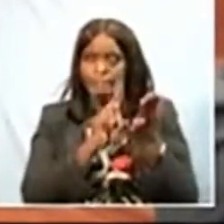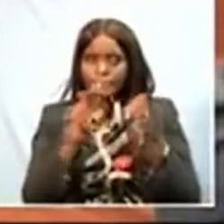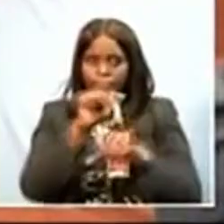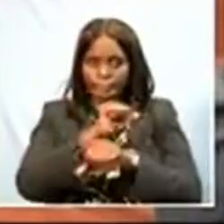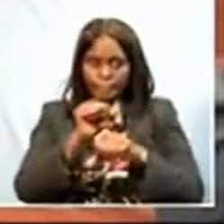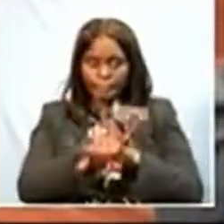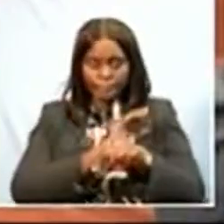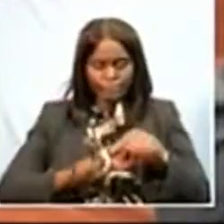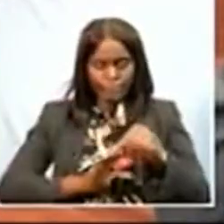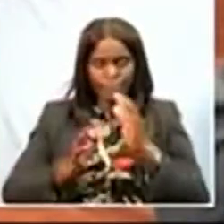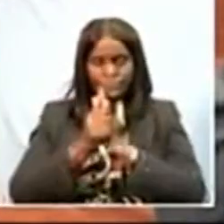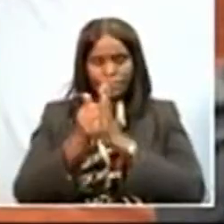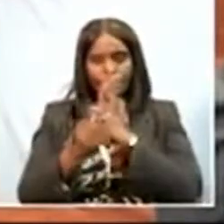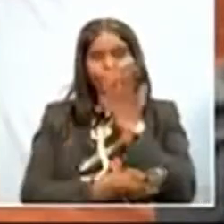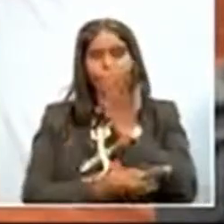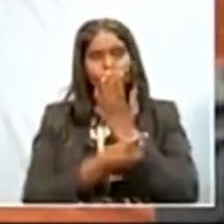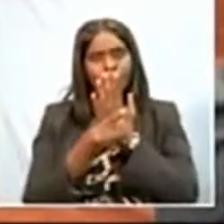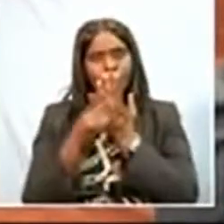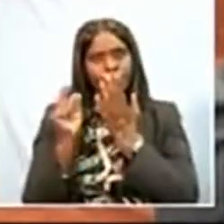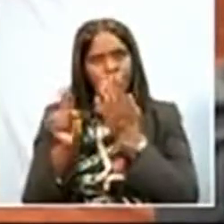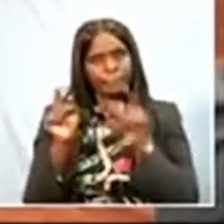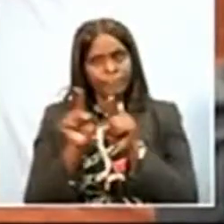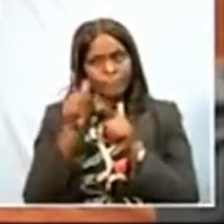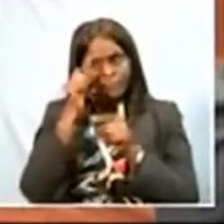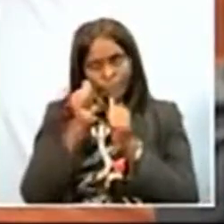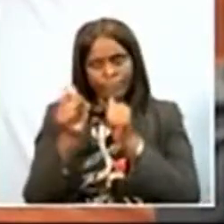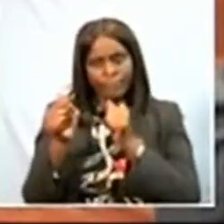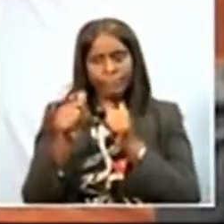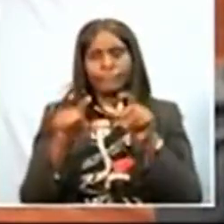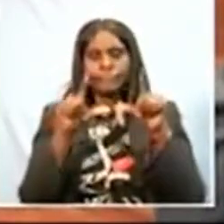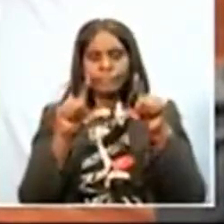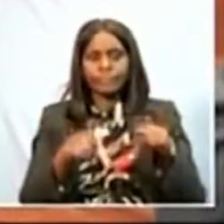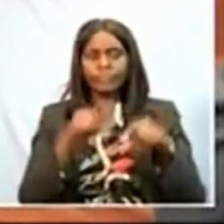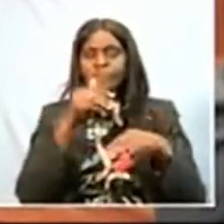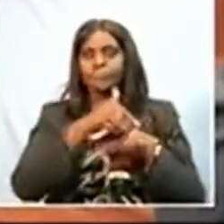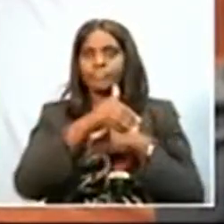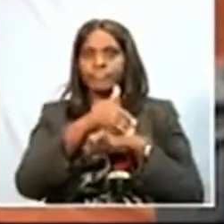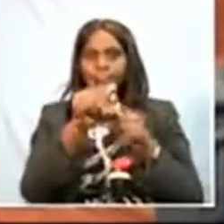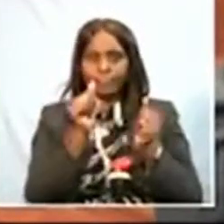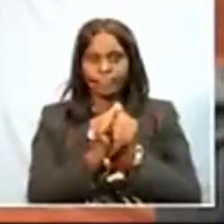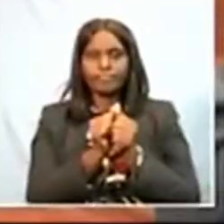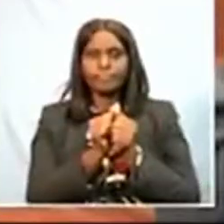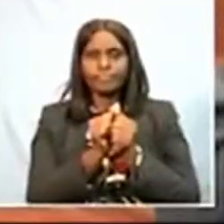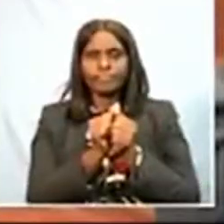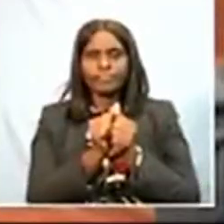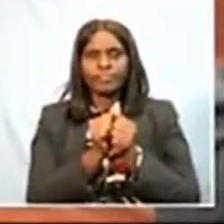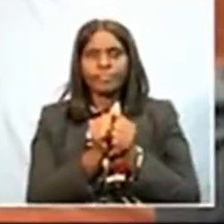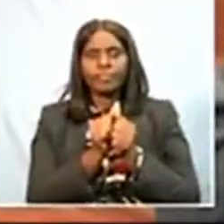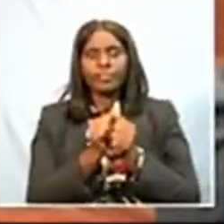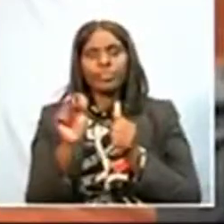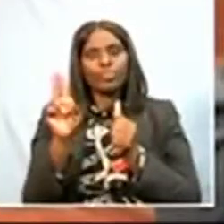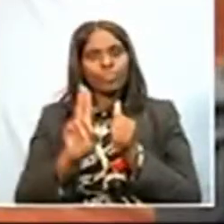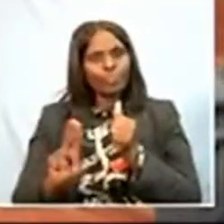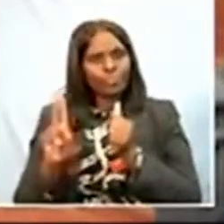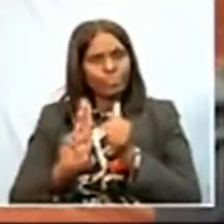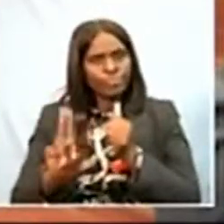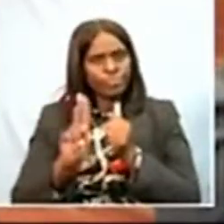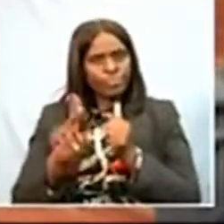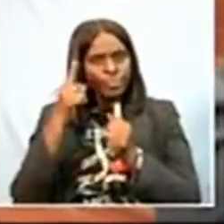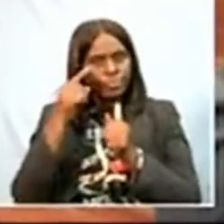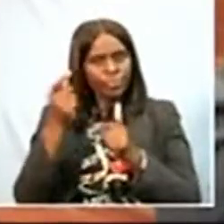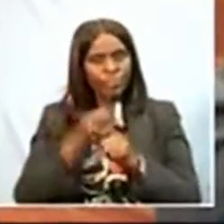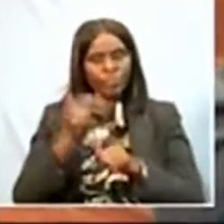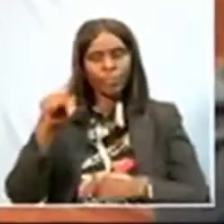secondary boarding skills development was due to low enrollment and uptake, especially